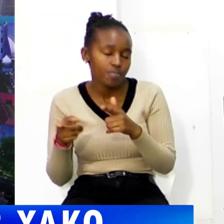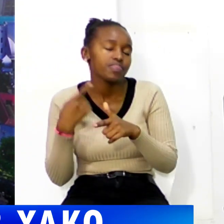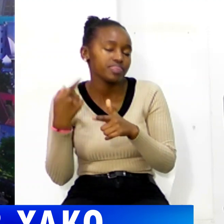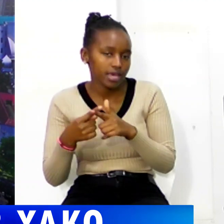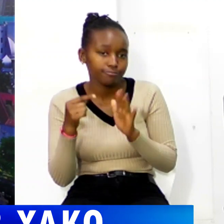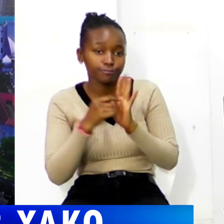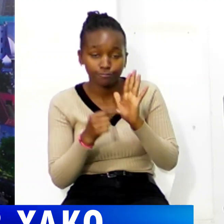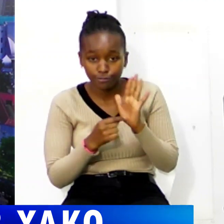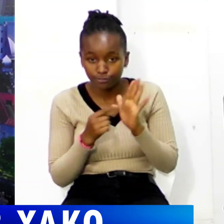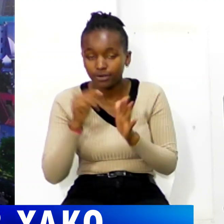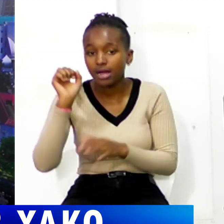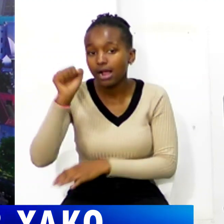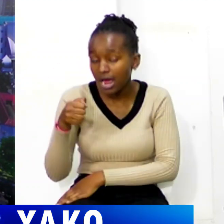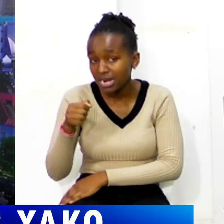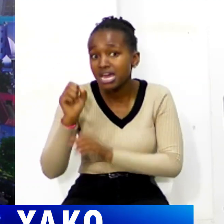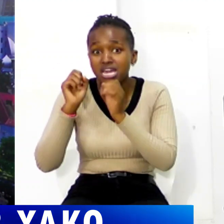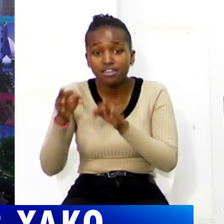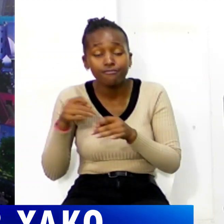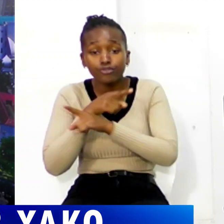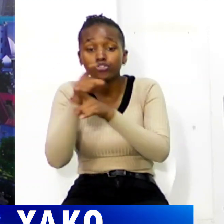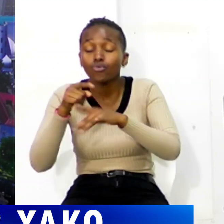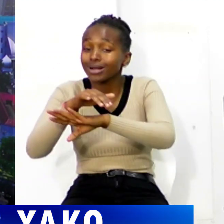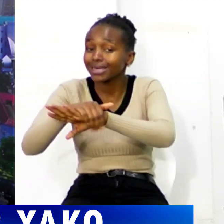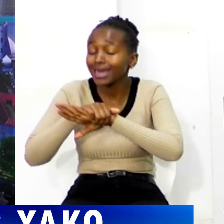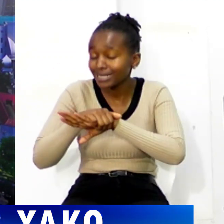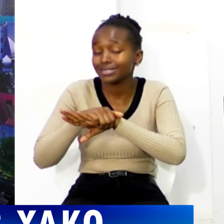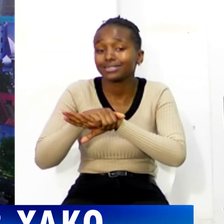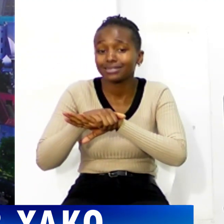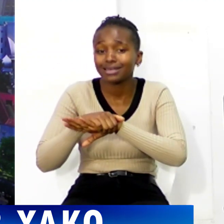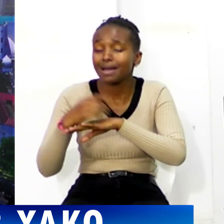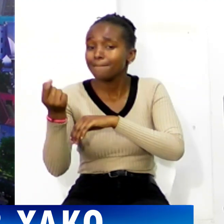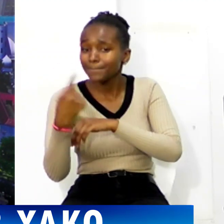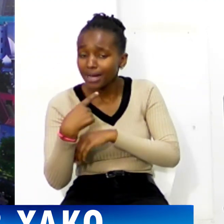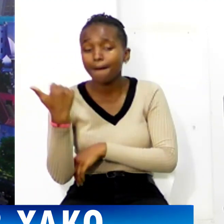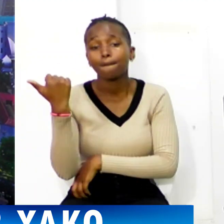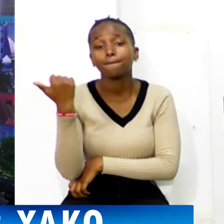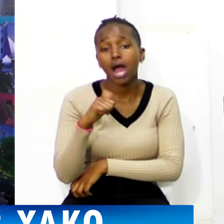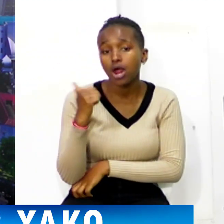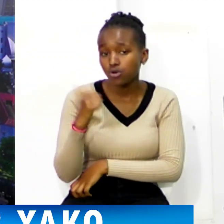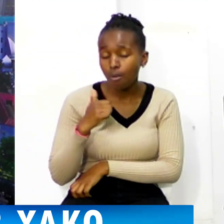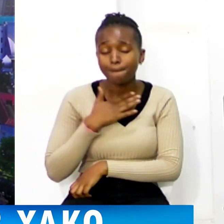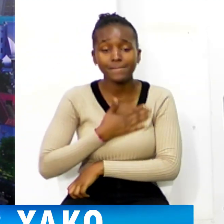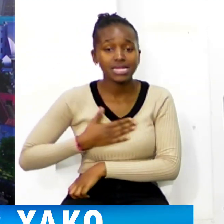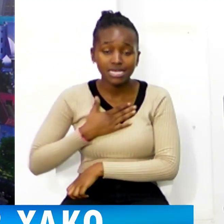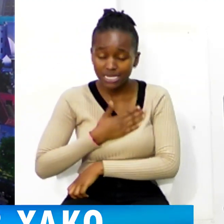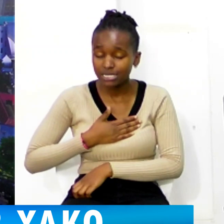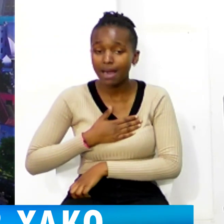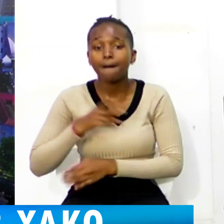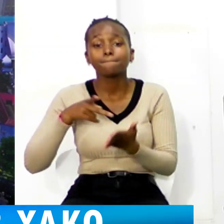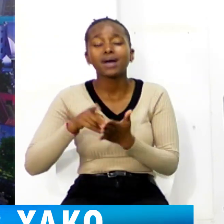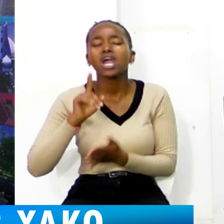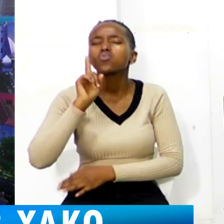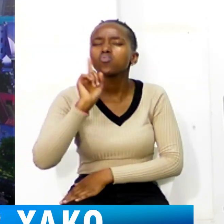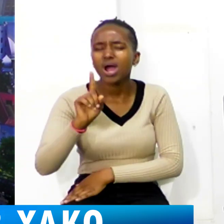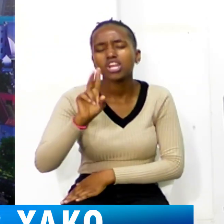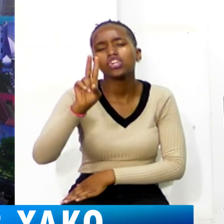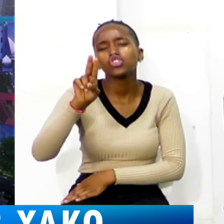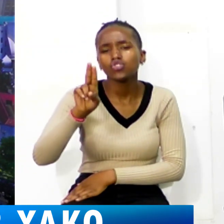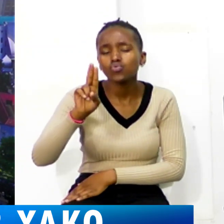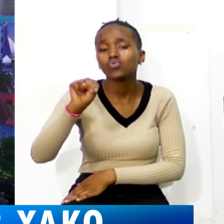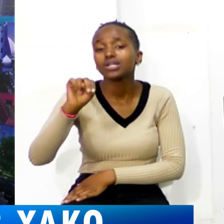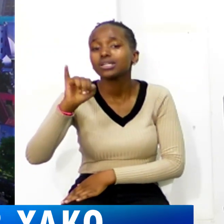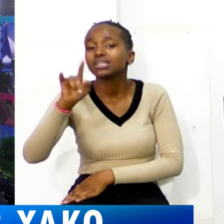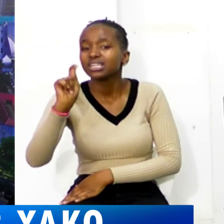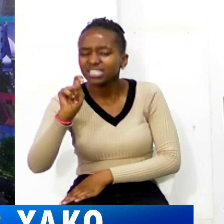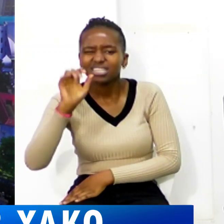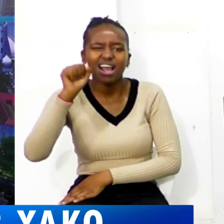number. If you have not received the message yet, then buy units. Buy any unit, your